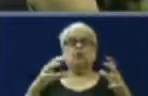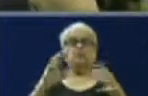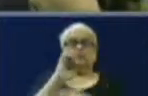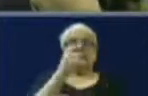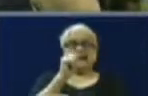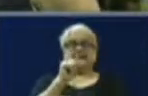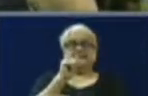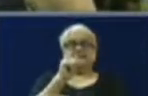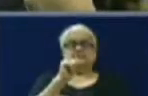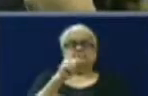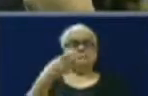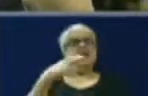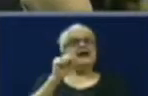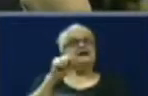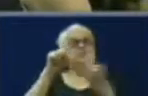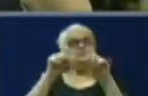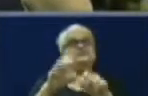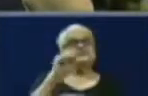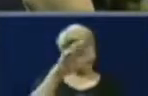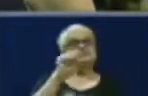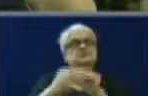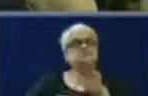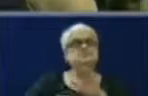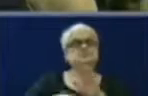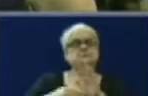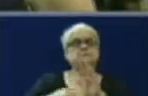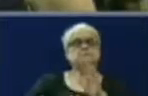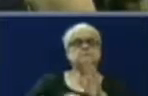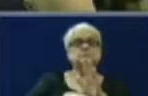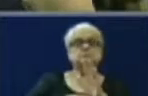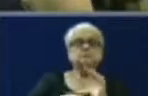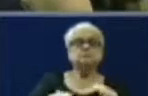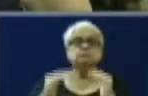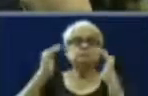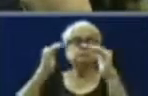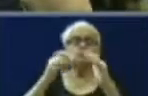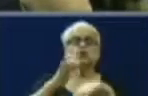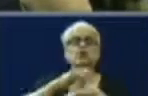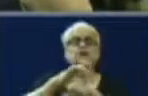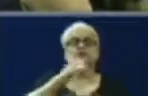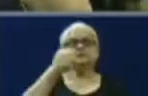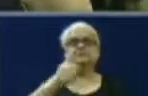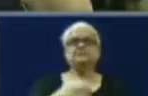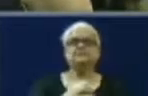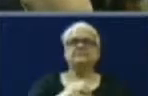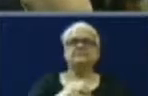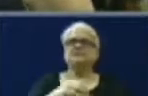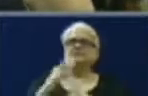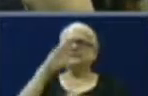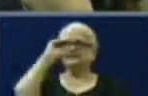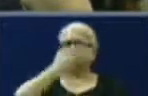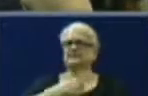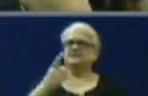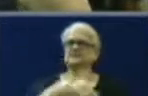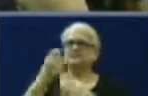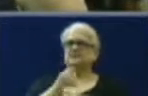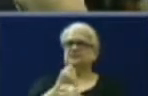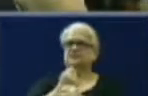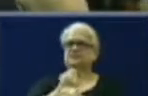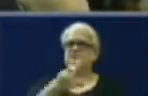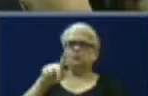school test scores sooner, I thought. That was the end of my son's first year. Our principal